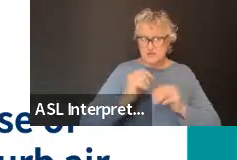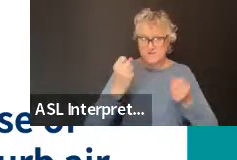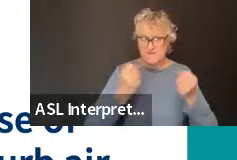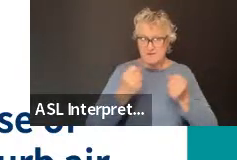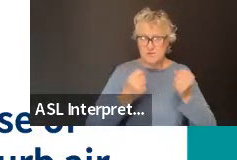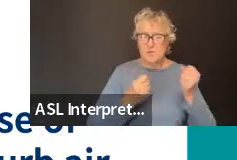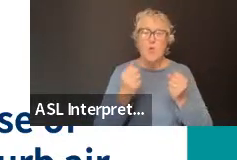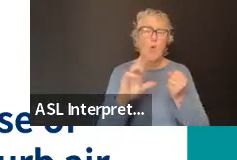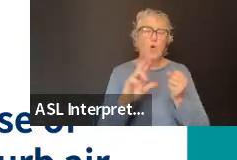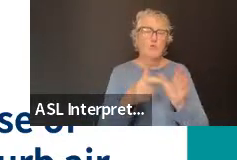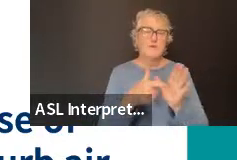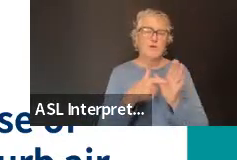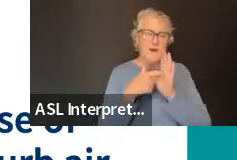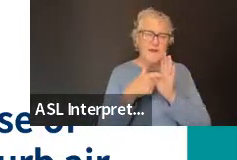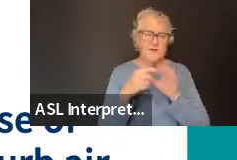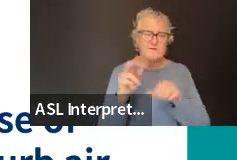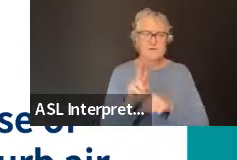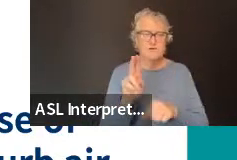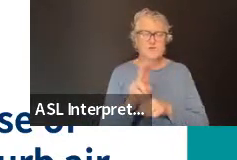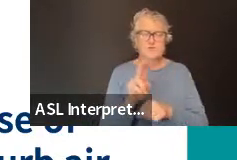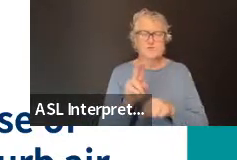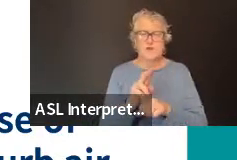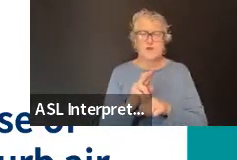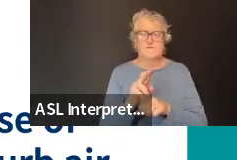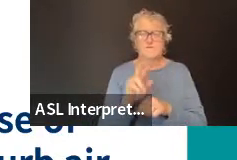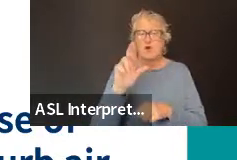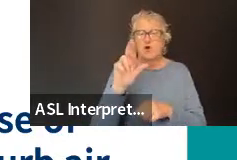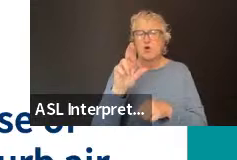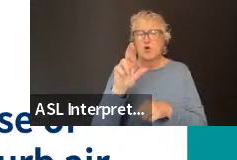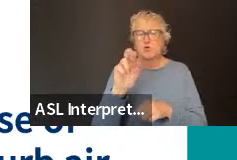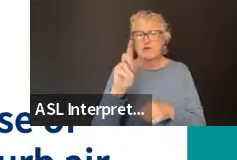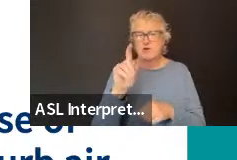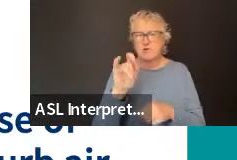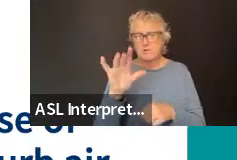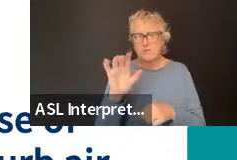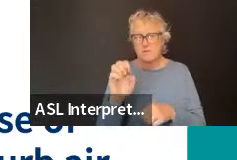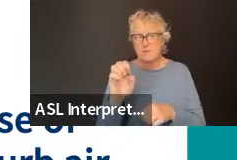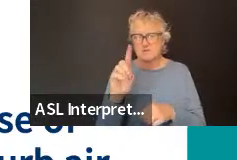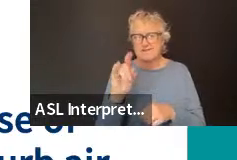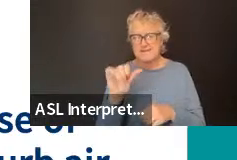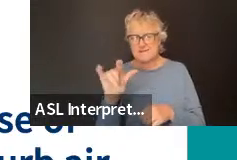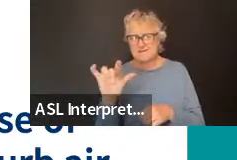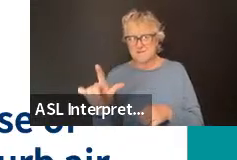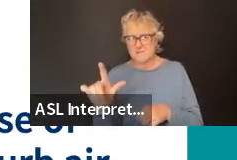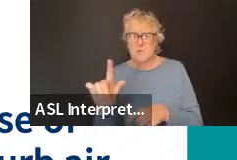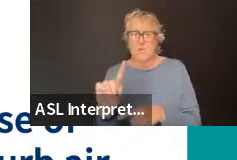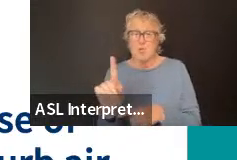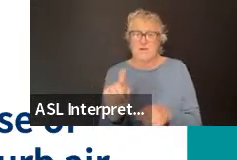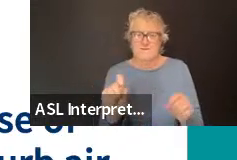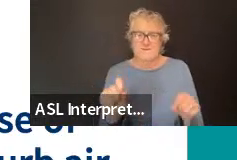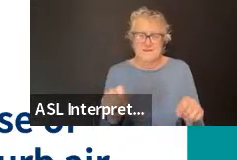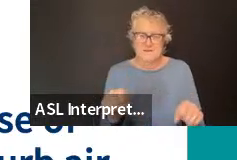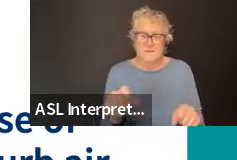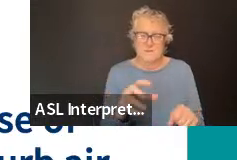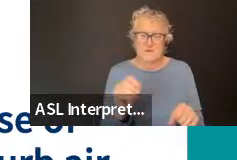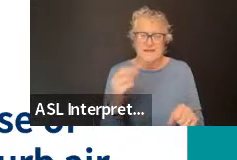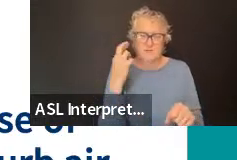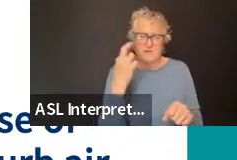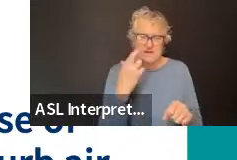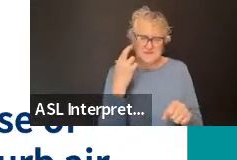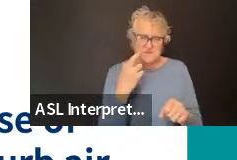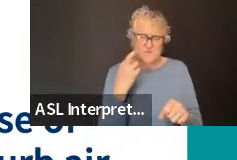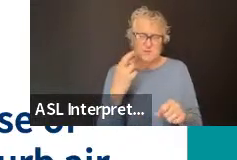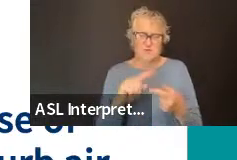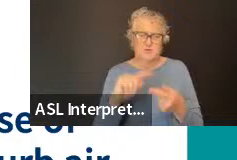and reasonable to curb air pollution prior to the start of construction. Incentivize the installation of electric charging stations in